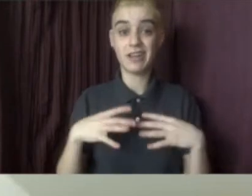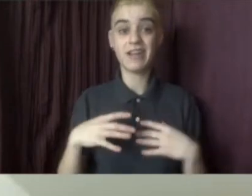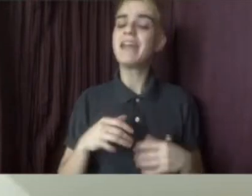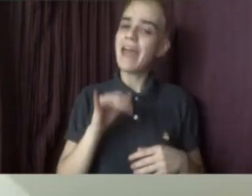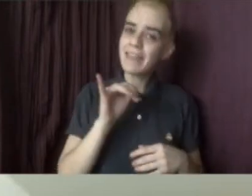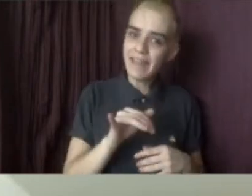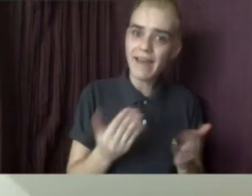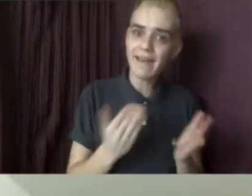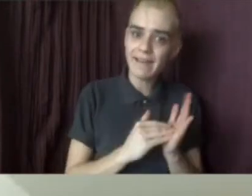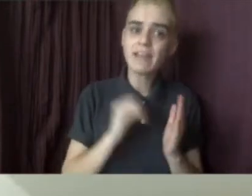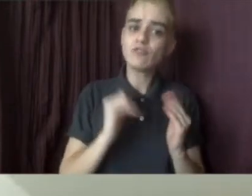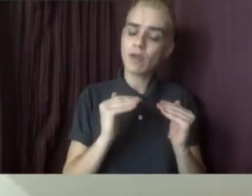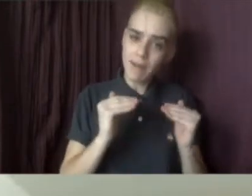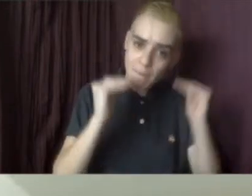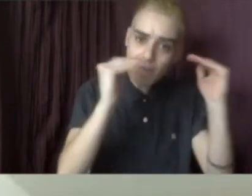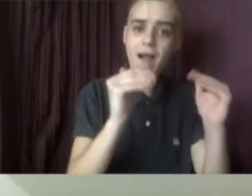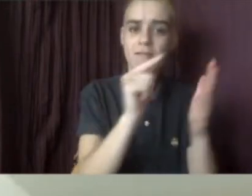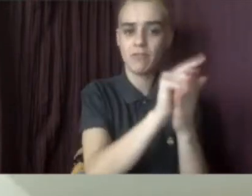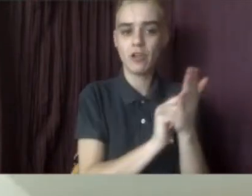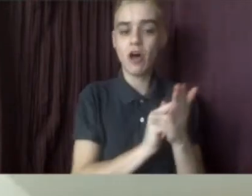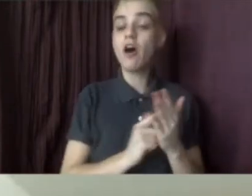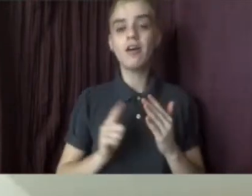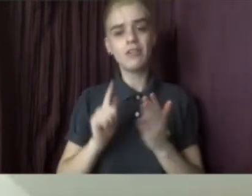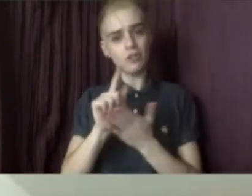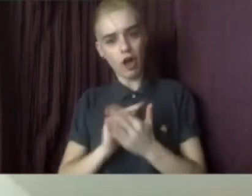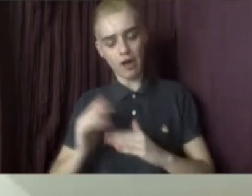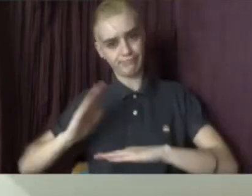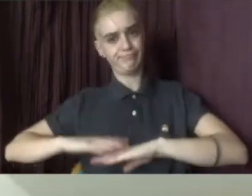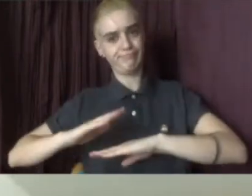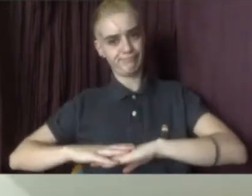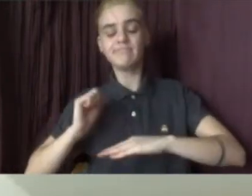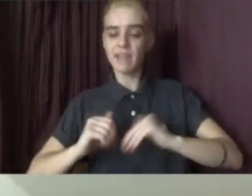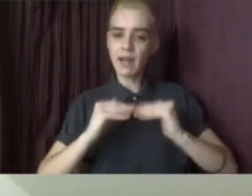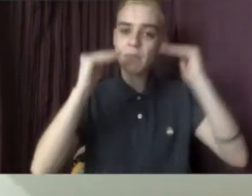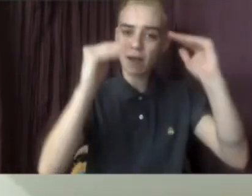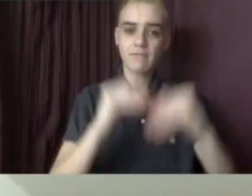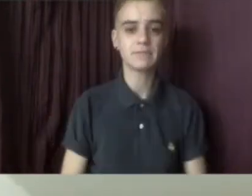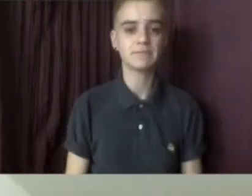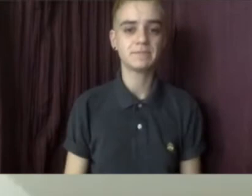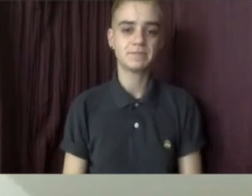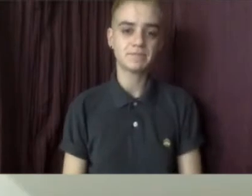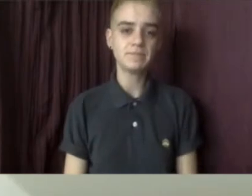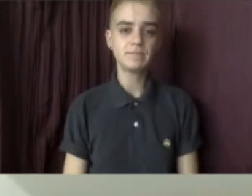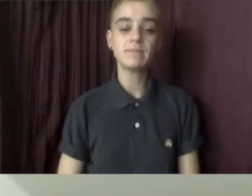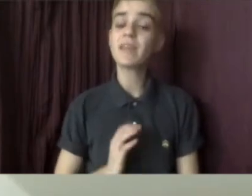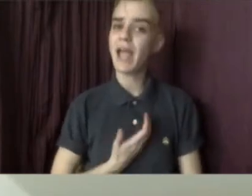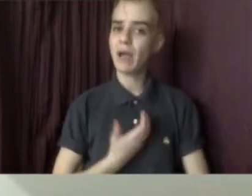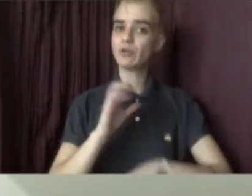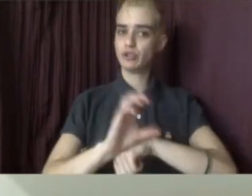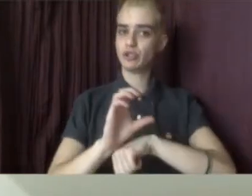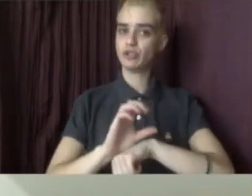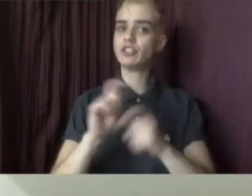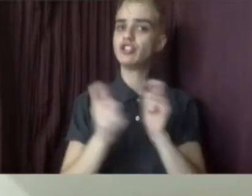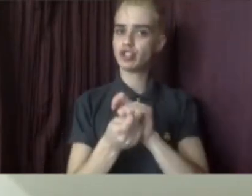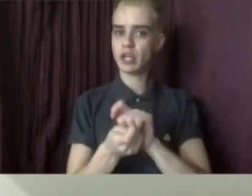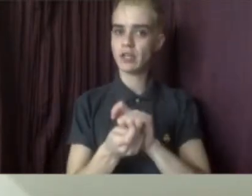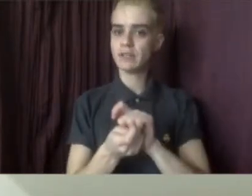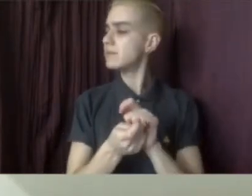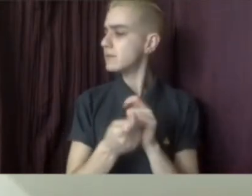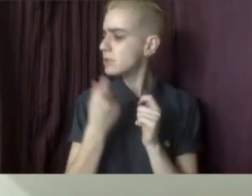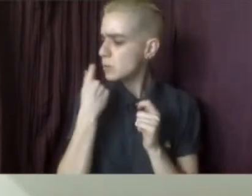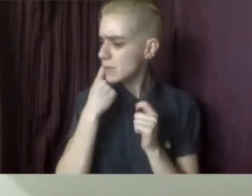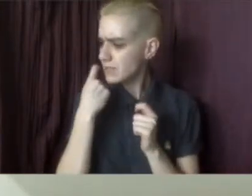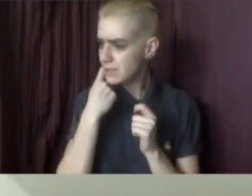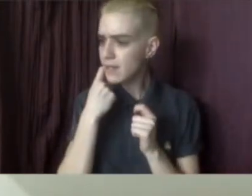vote. Another question, along those lines, Kim and others maybe can respond to this as well. We've seen sort of corporate pressure